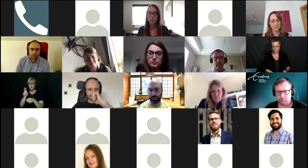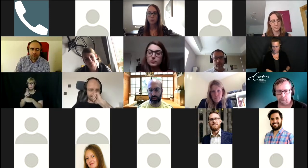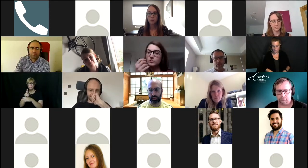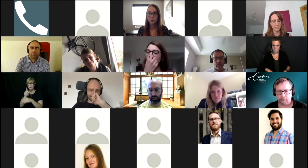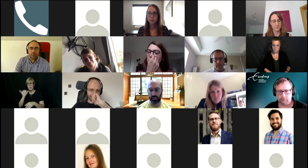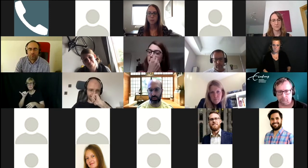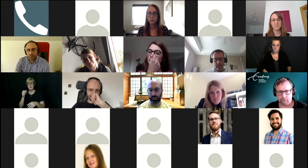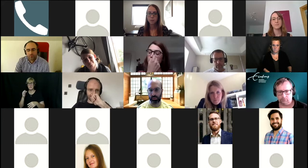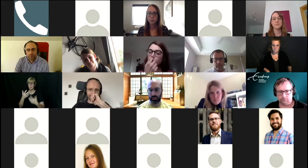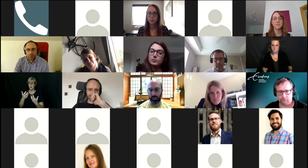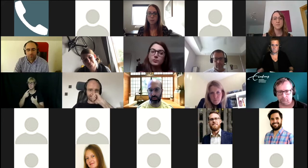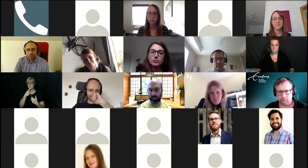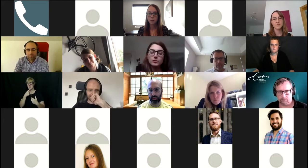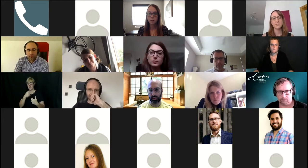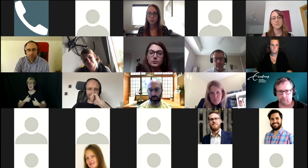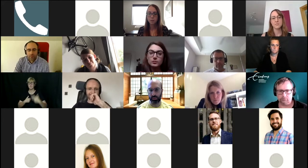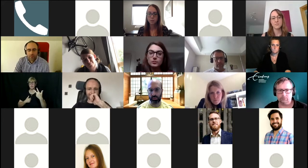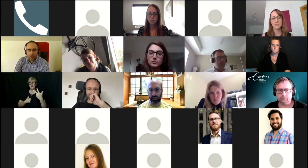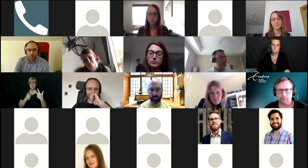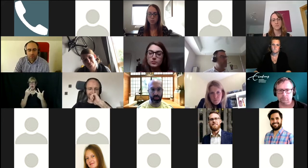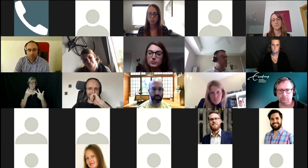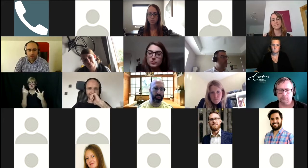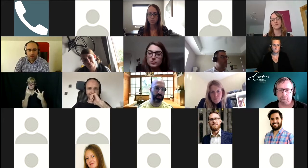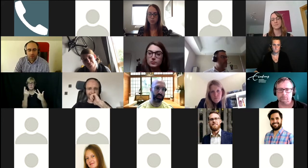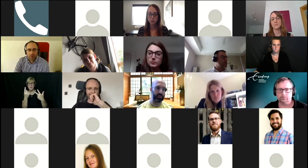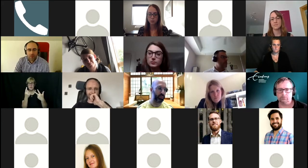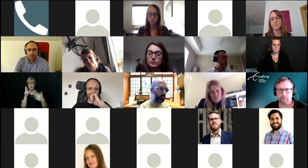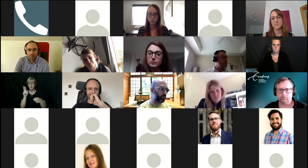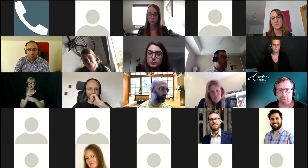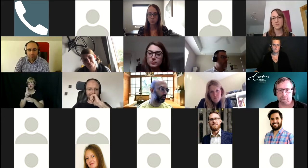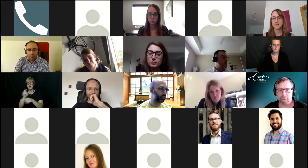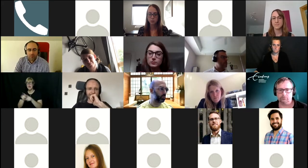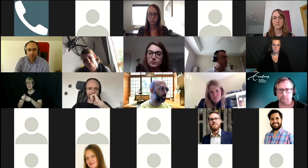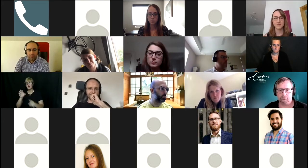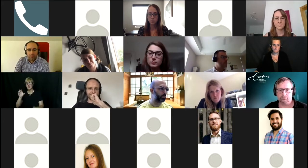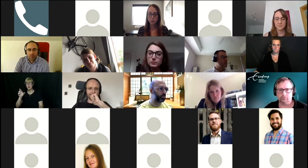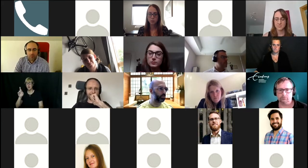3 of something, or if you were using them as a cardinal number gesture?